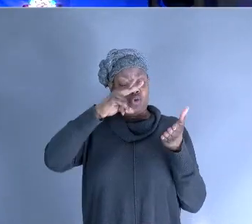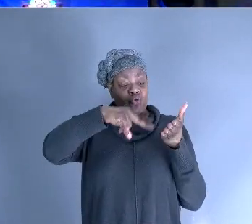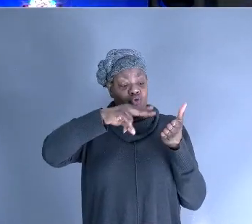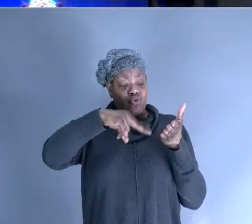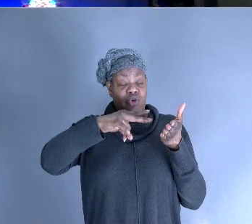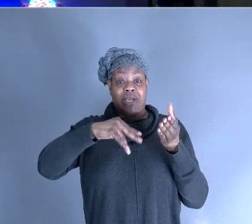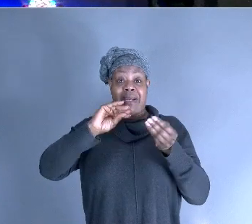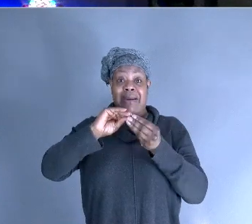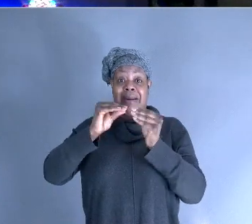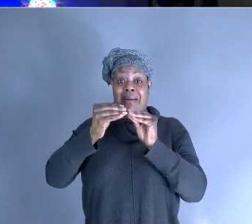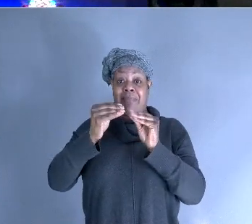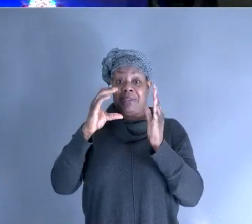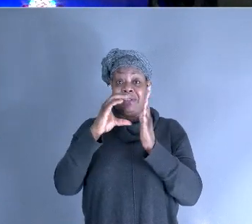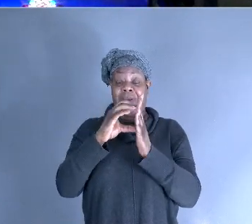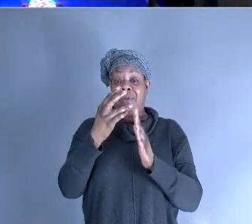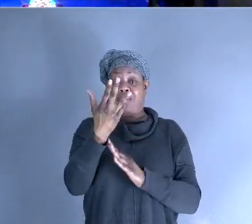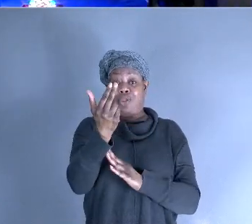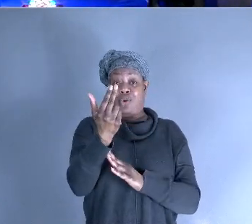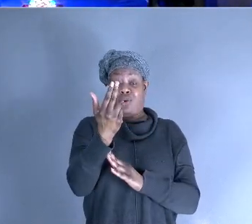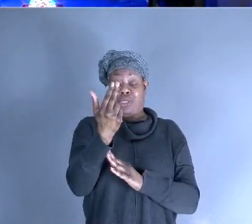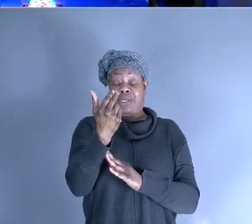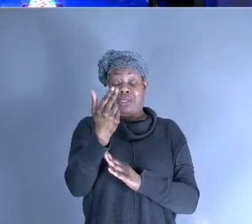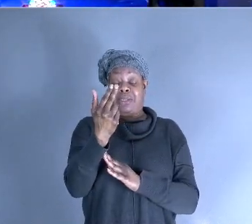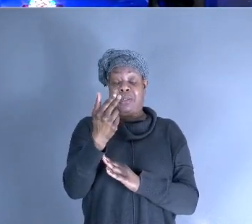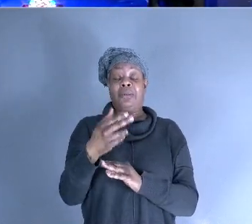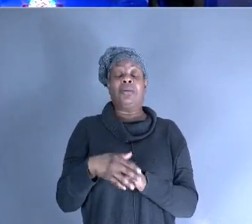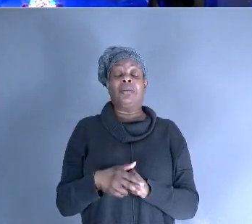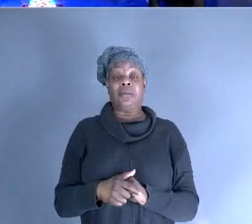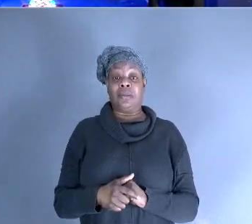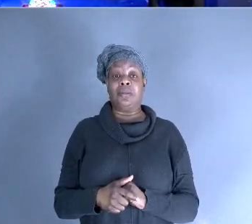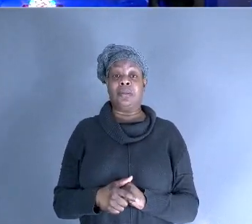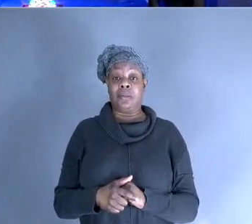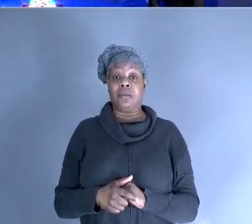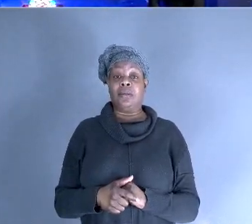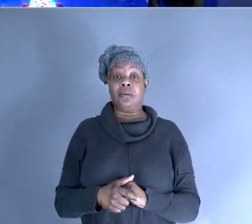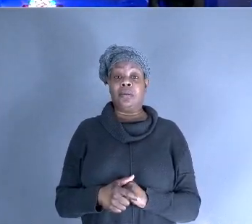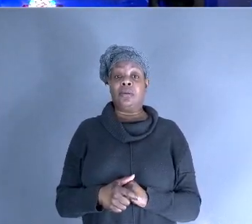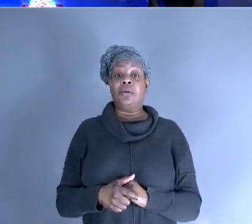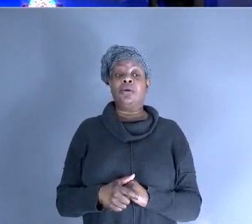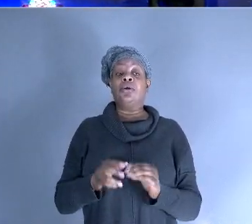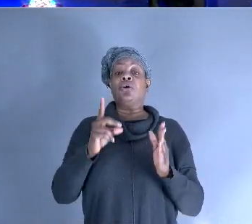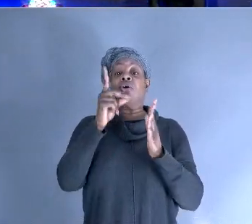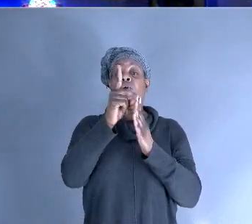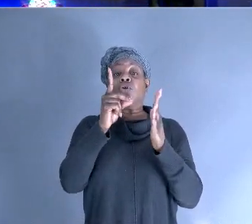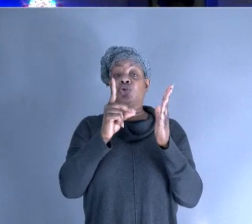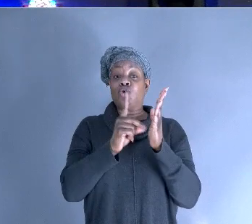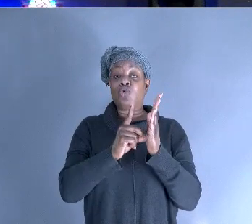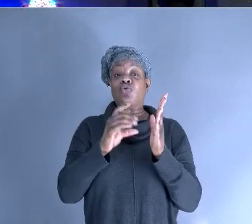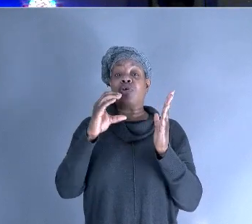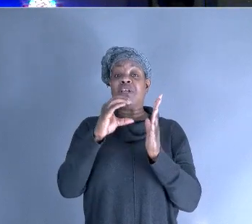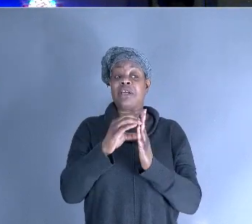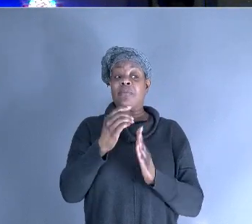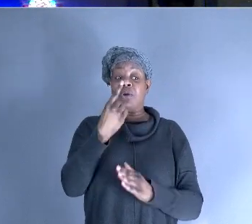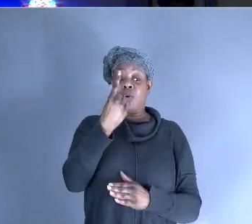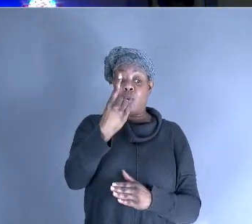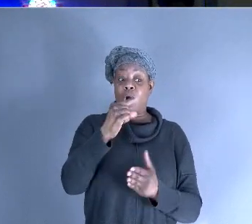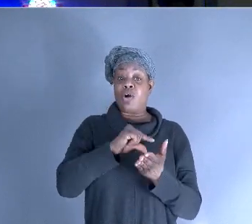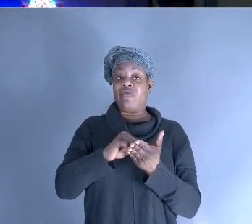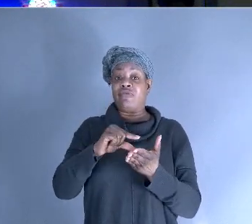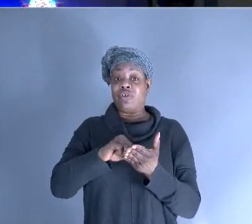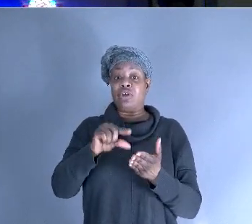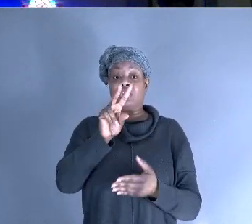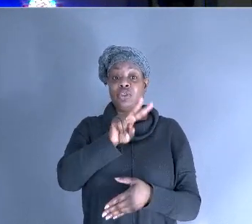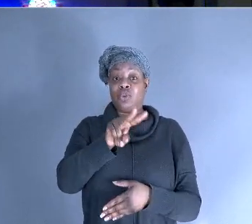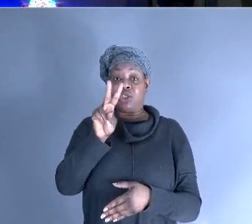Numbers chapter 13, that in Deuteronomy chapter 1, verse number 22, we discovered